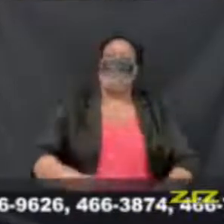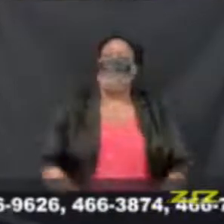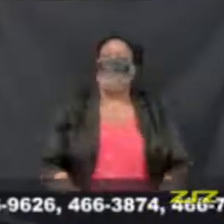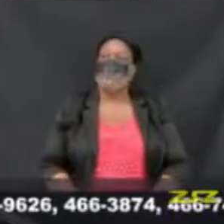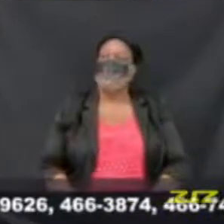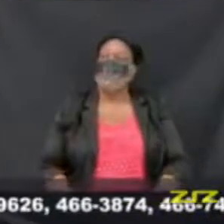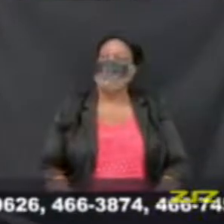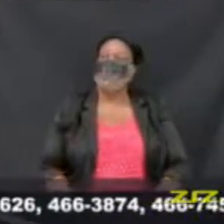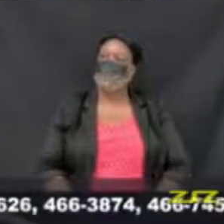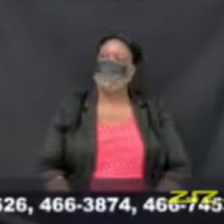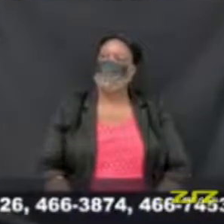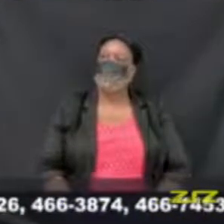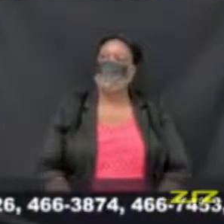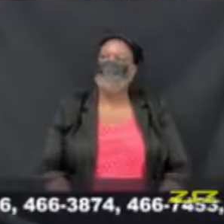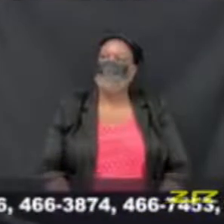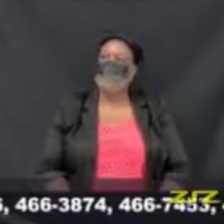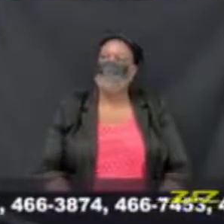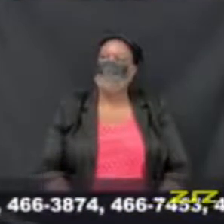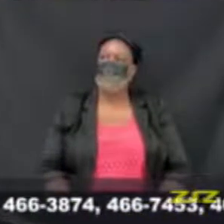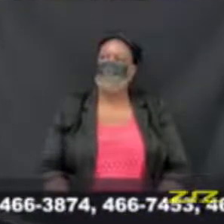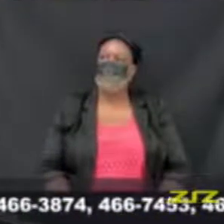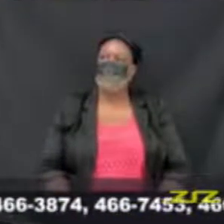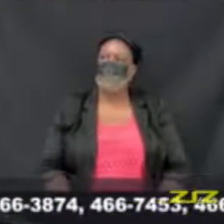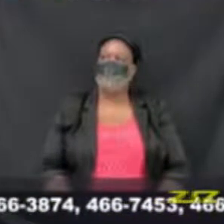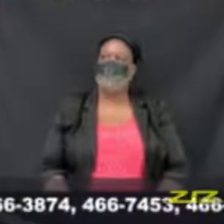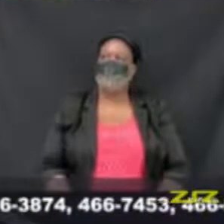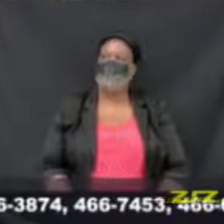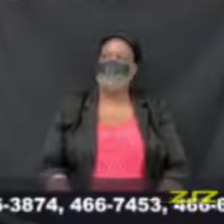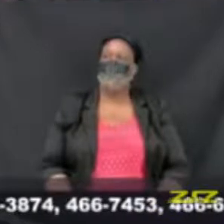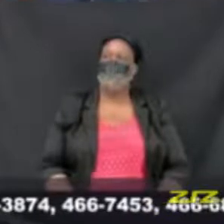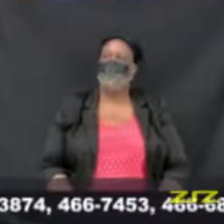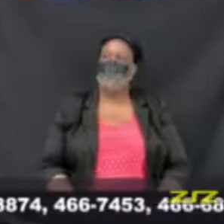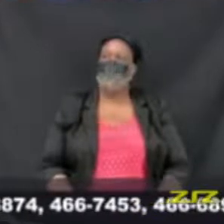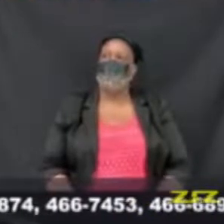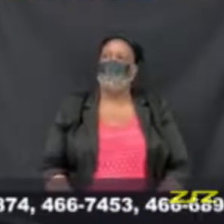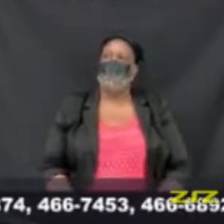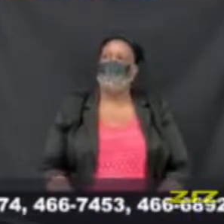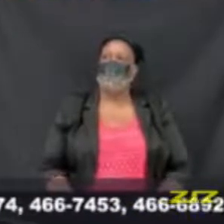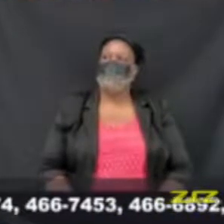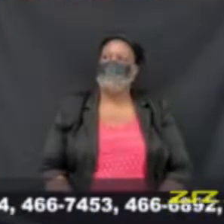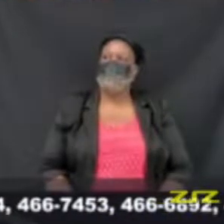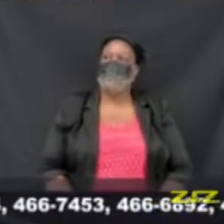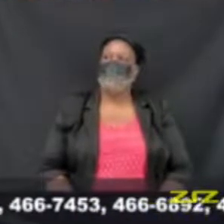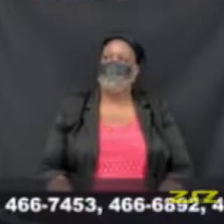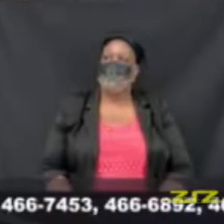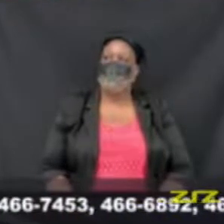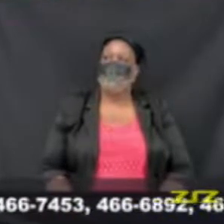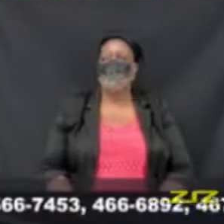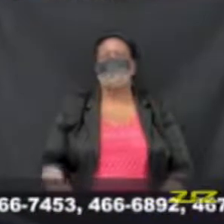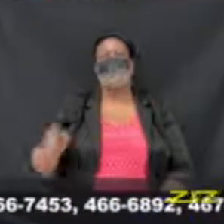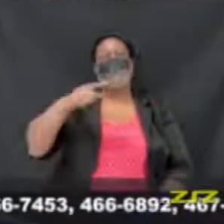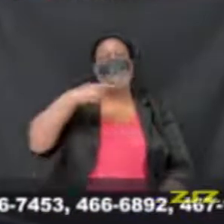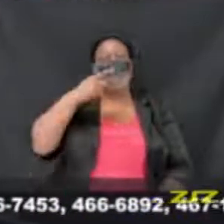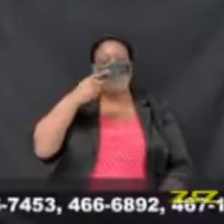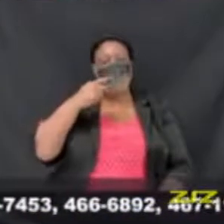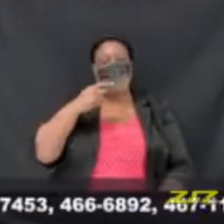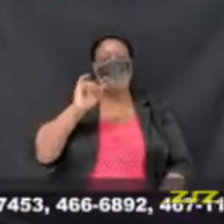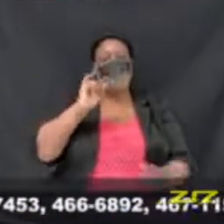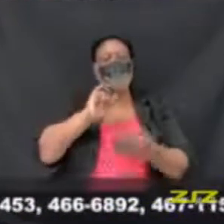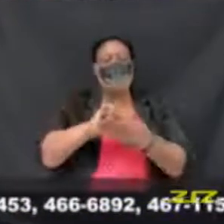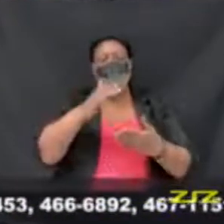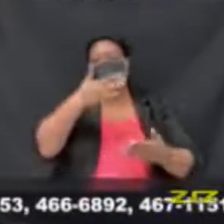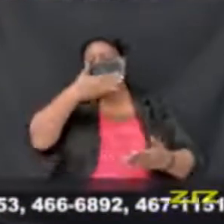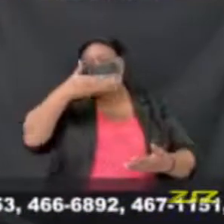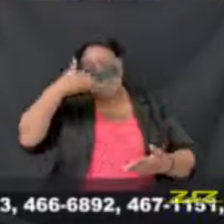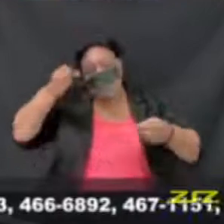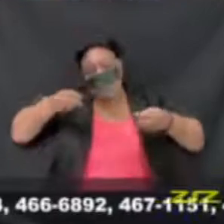We have said all along that the best way to protect ourselves from COVID-19, in addition to